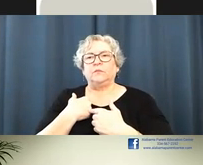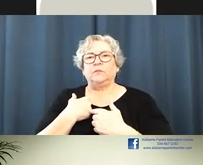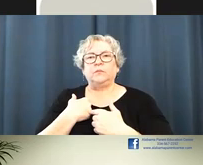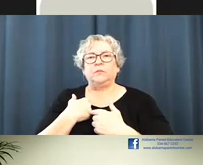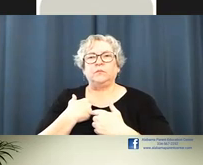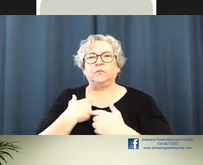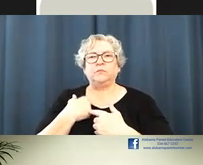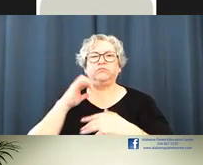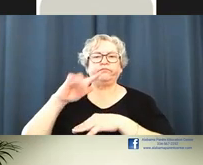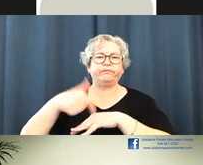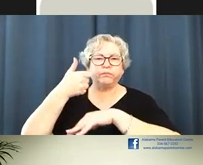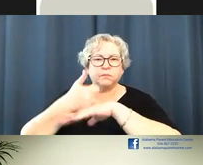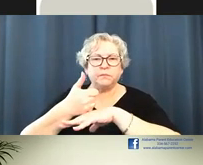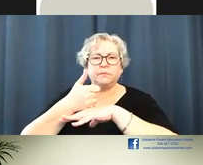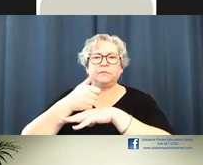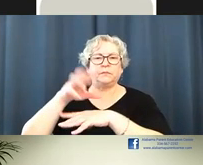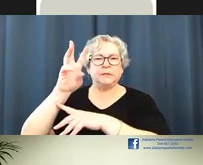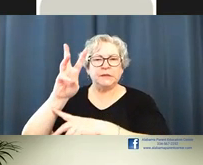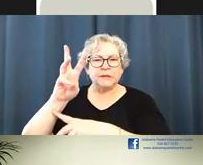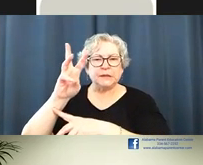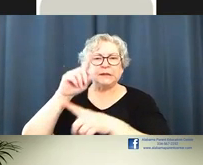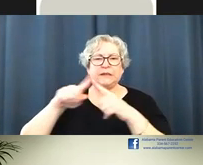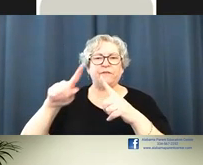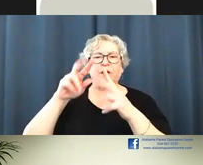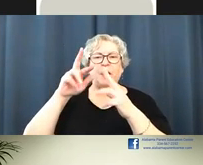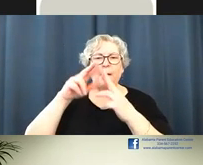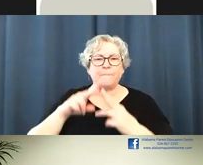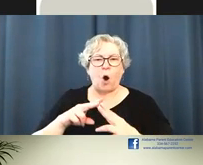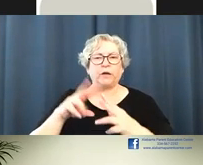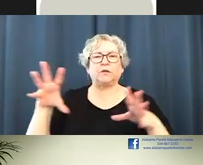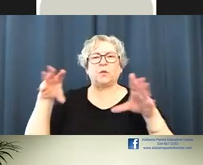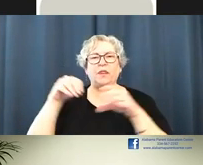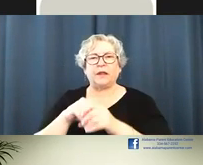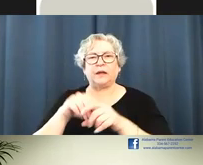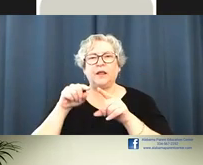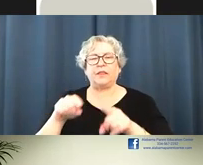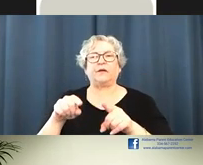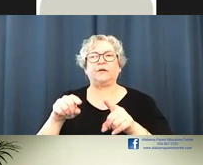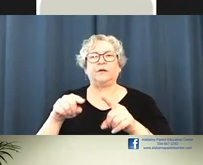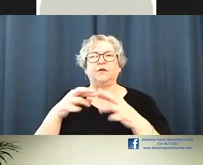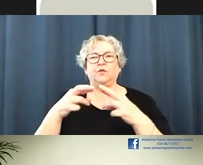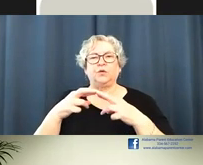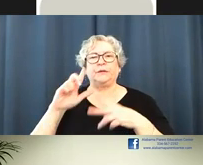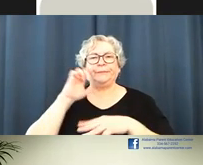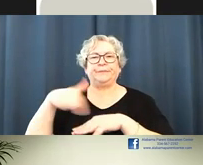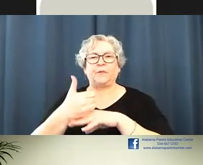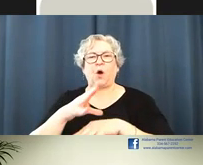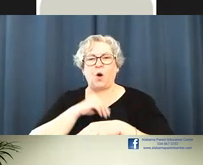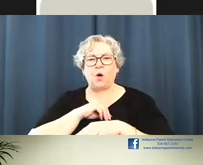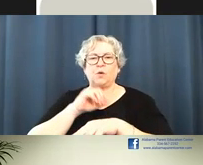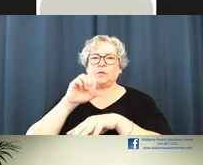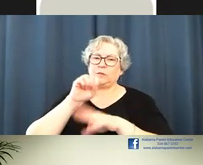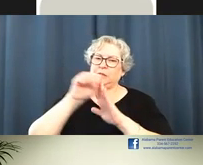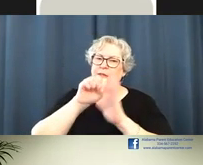we have formed each of the six partners within the region have formed their own state advisory